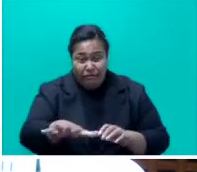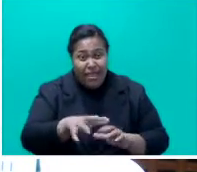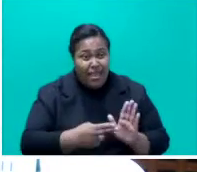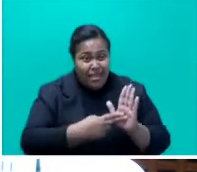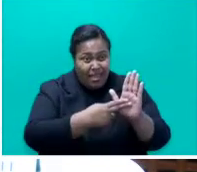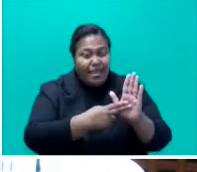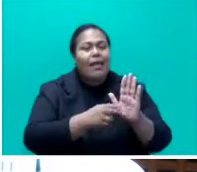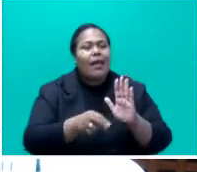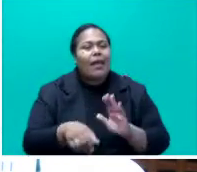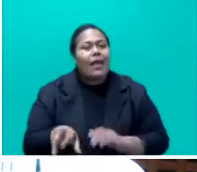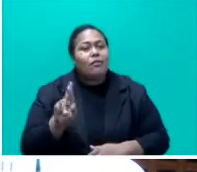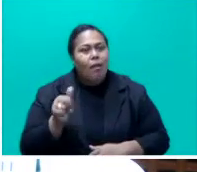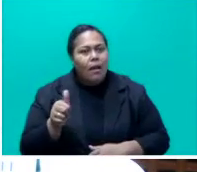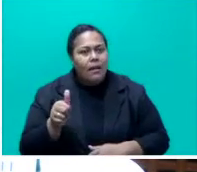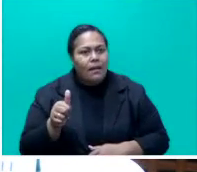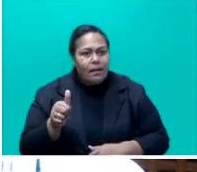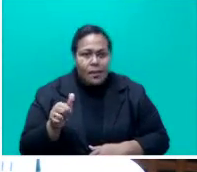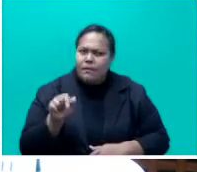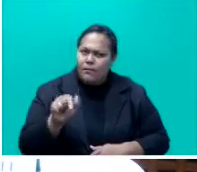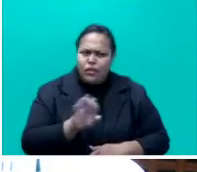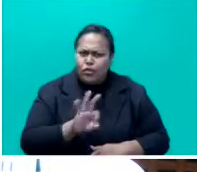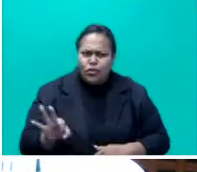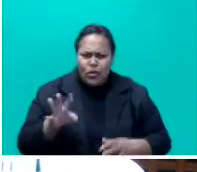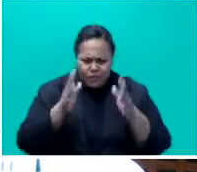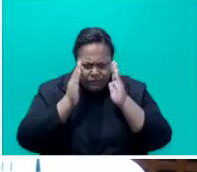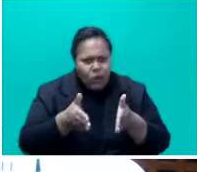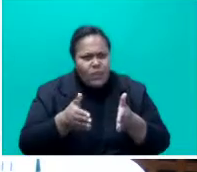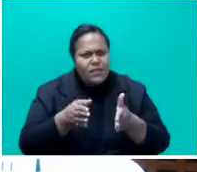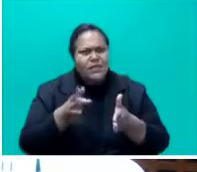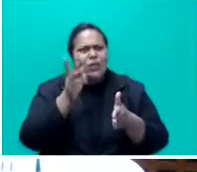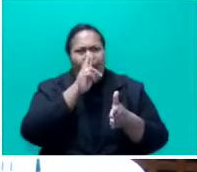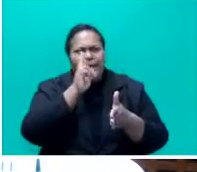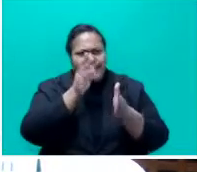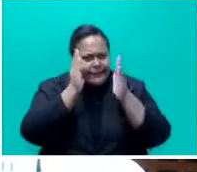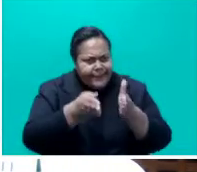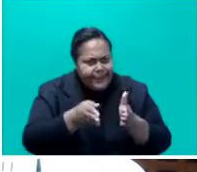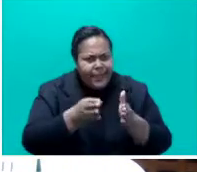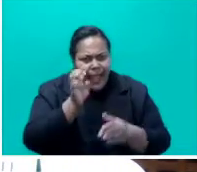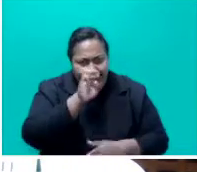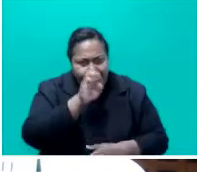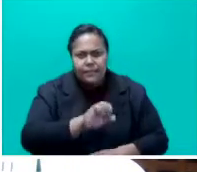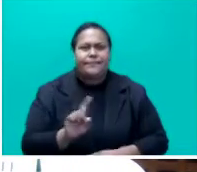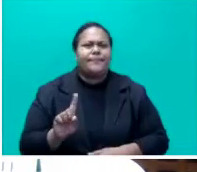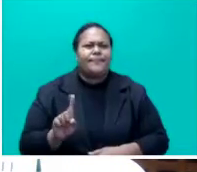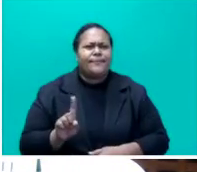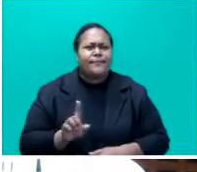any specific ethnic groups, but all the settlements and